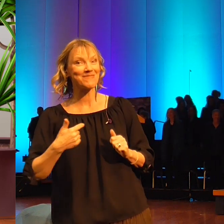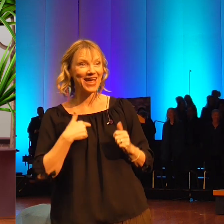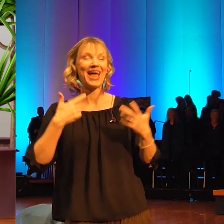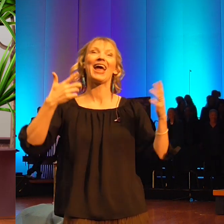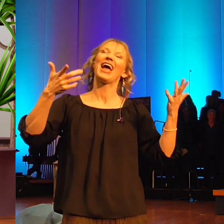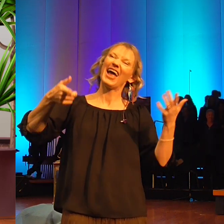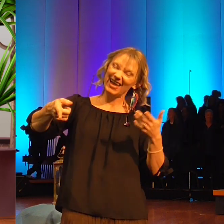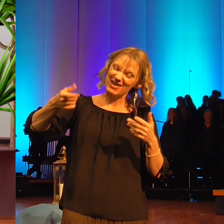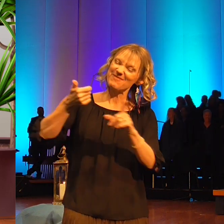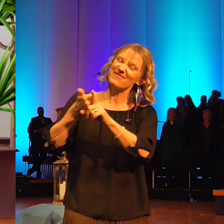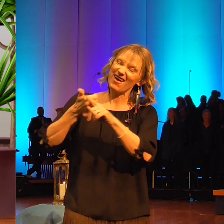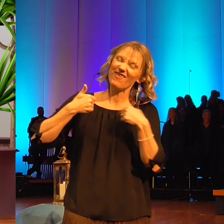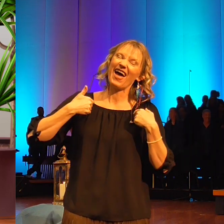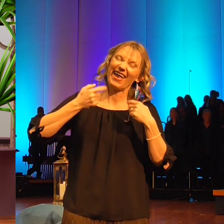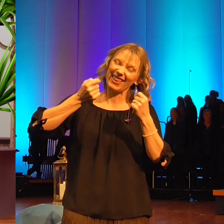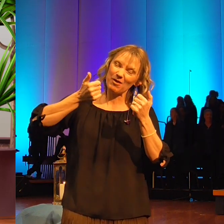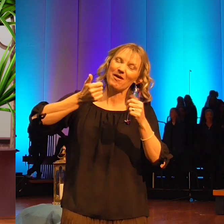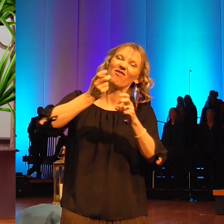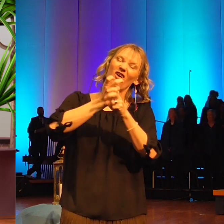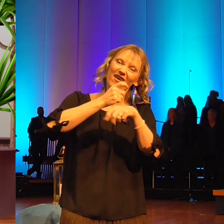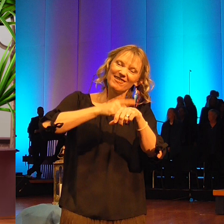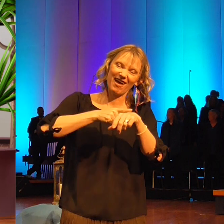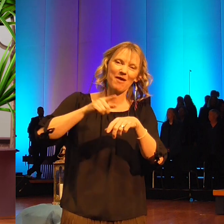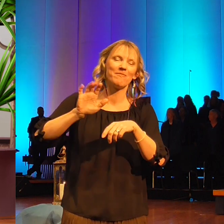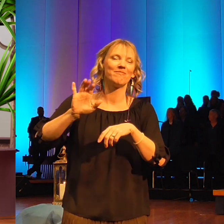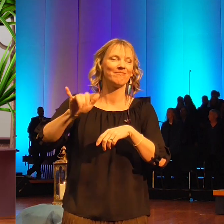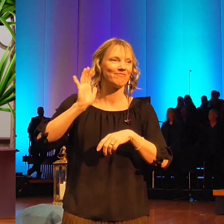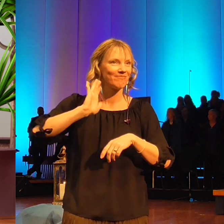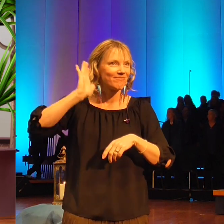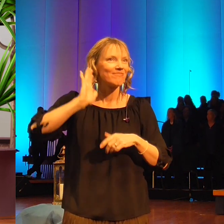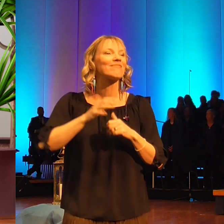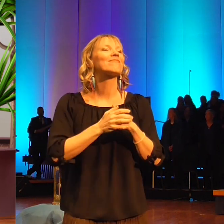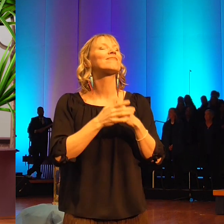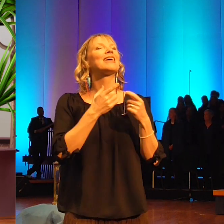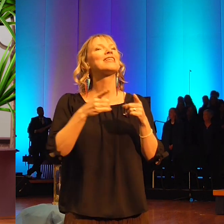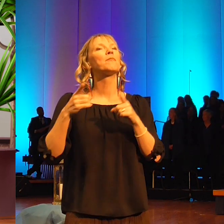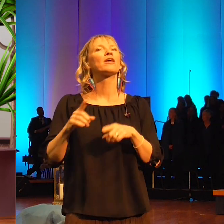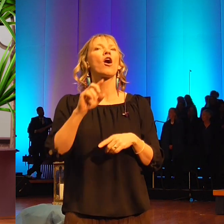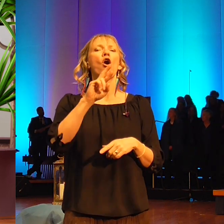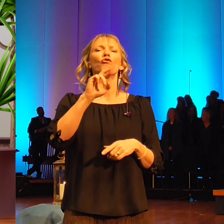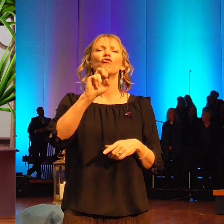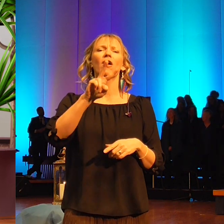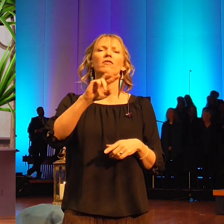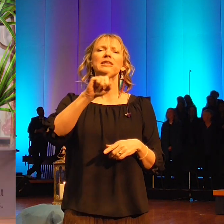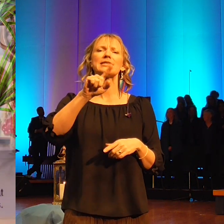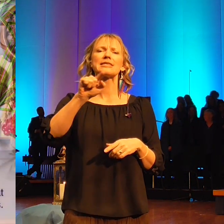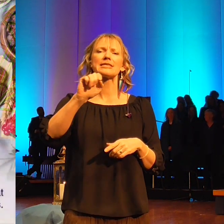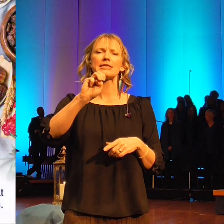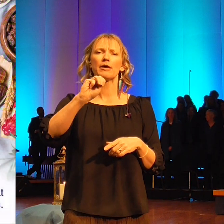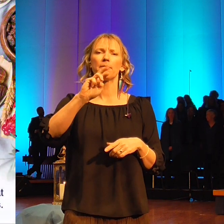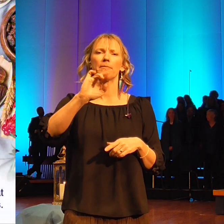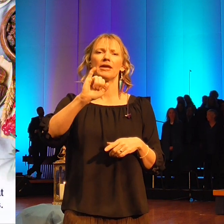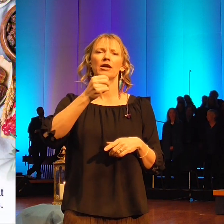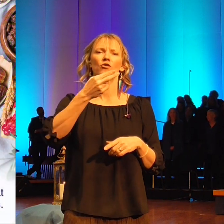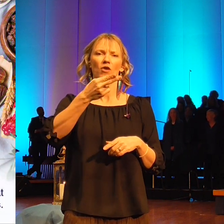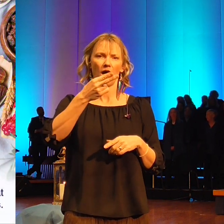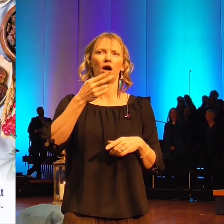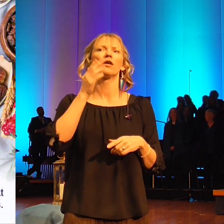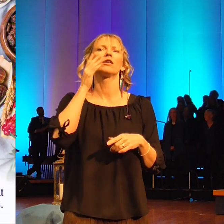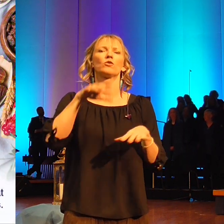trouble. And so that's coming up. And then Reverend Zamira is going to be hosting a Tu